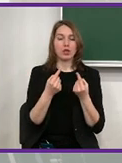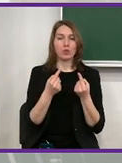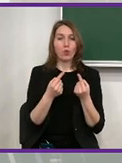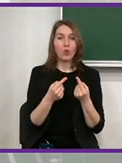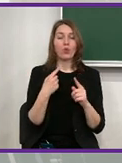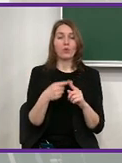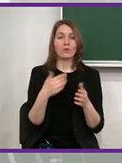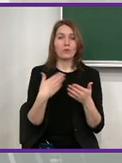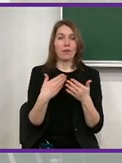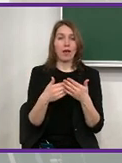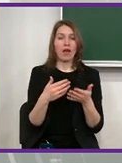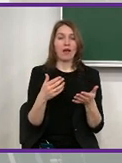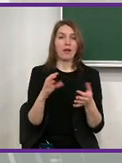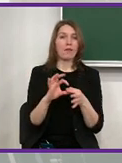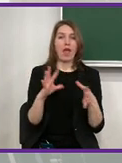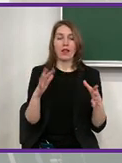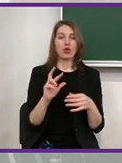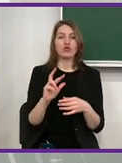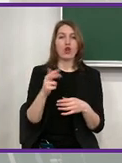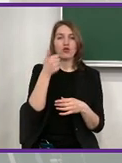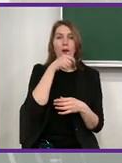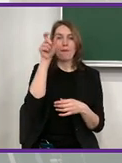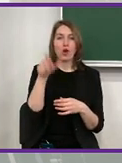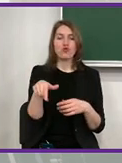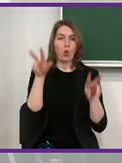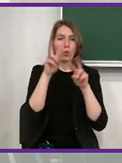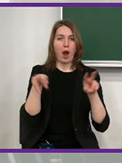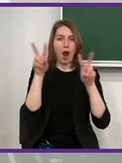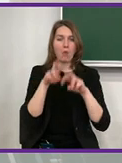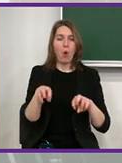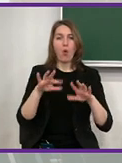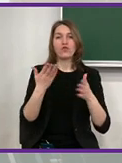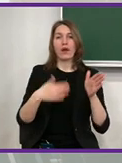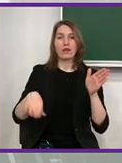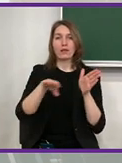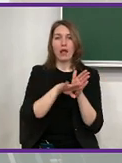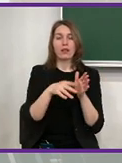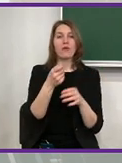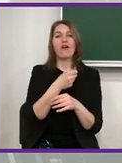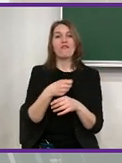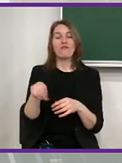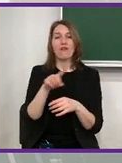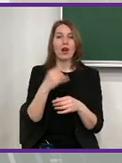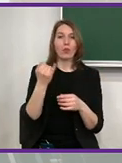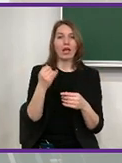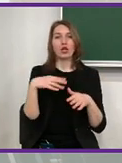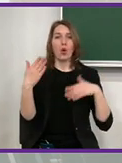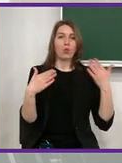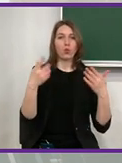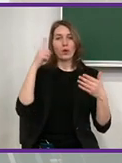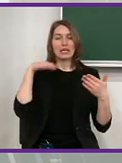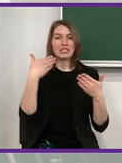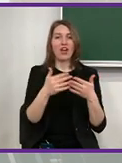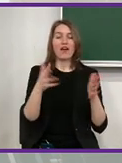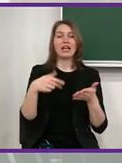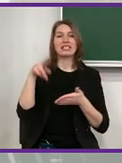ensure adequate and efficient measures to make sure that they comply, for example, independent third-party